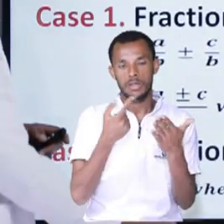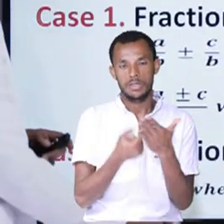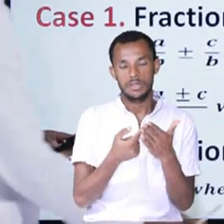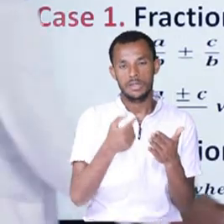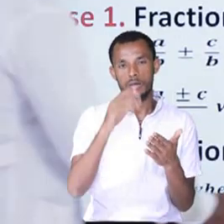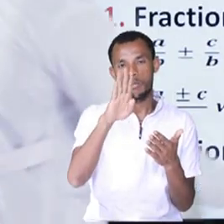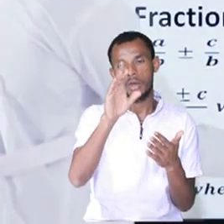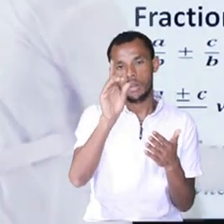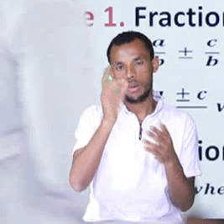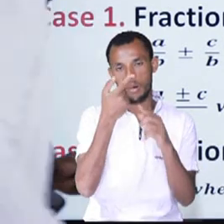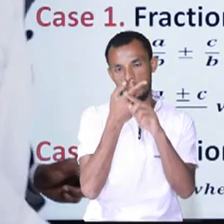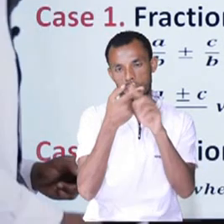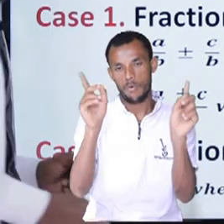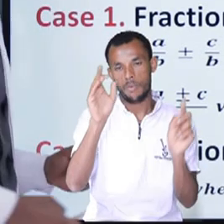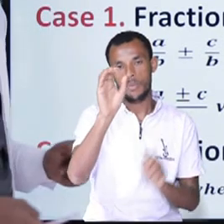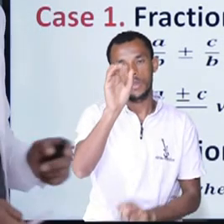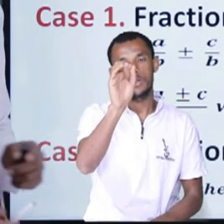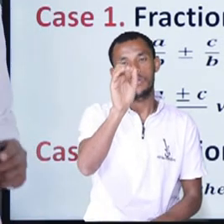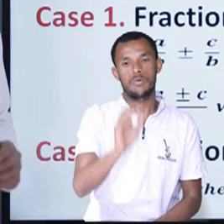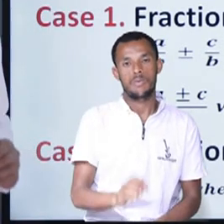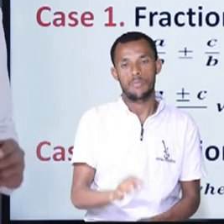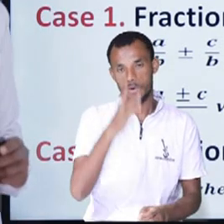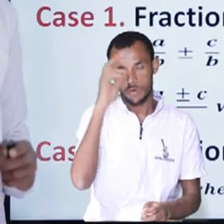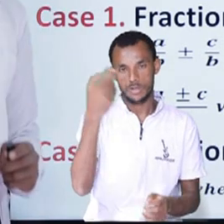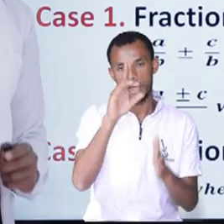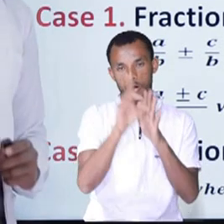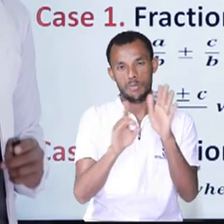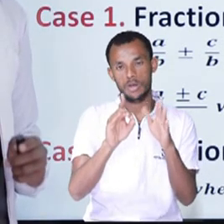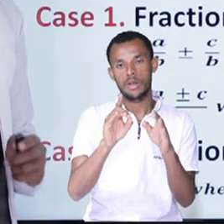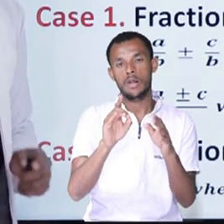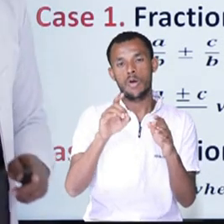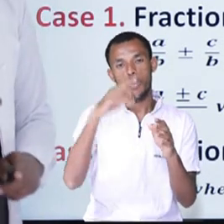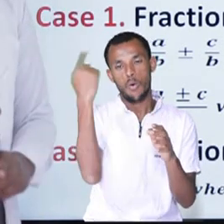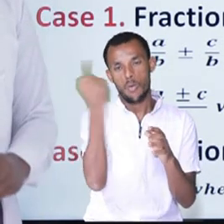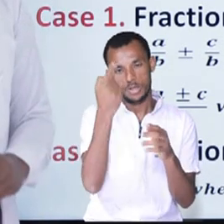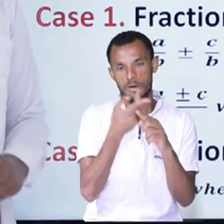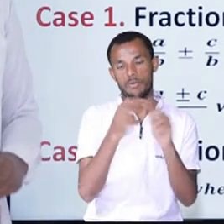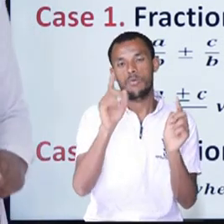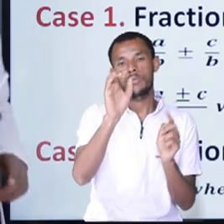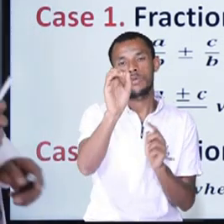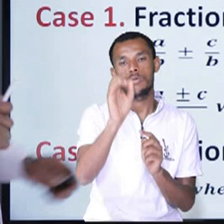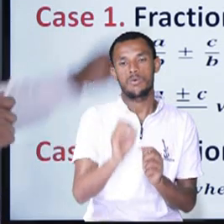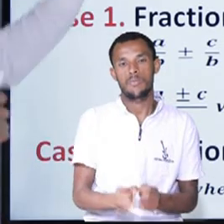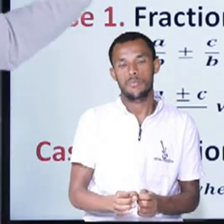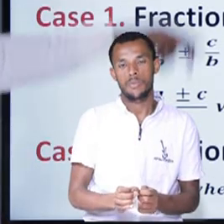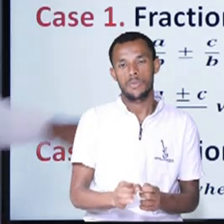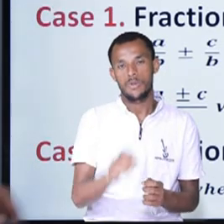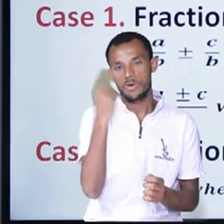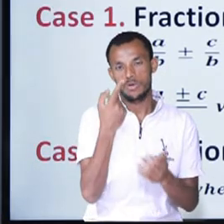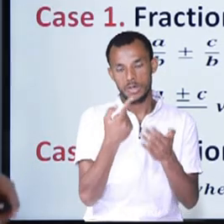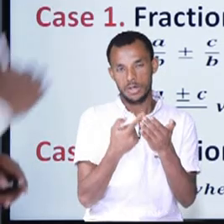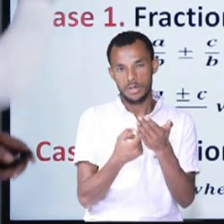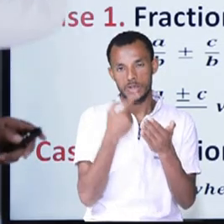this b and d have to be different from 0, because the denominator have to be always different from 0. So